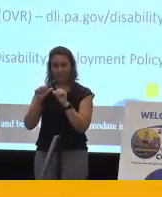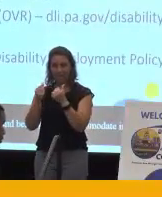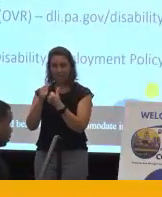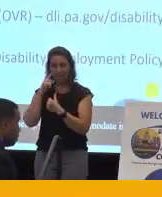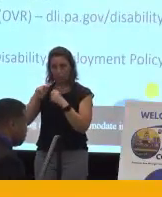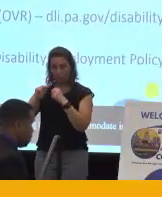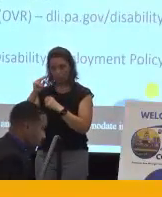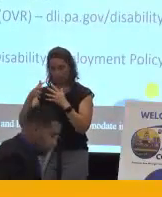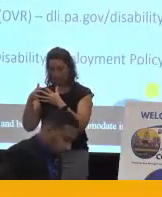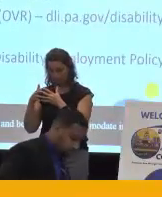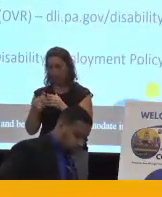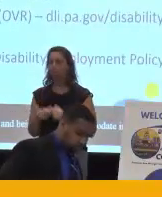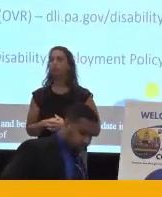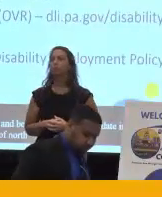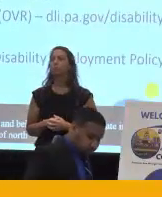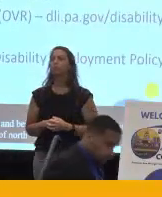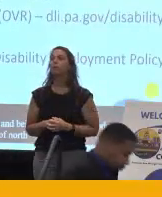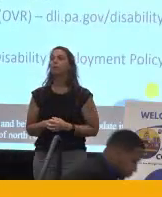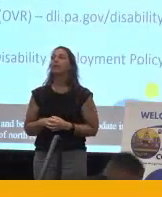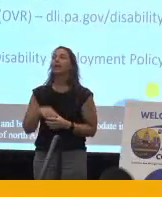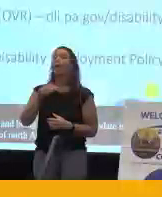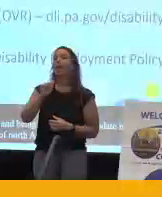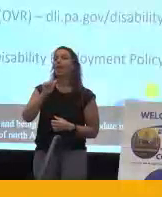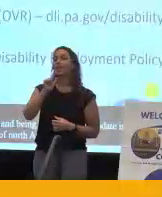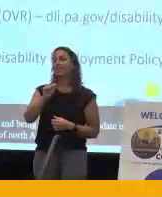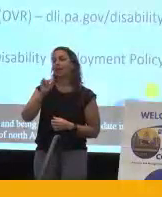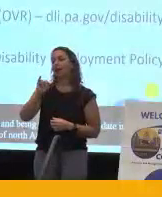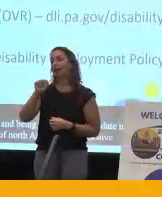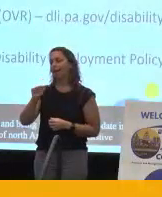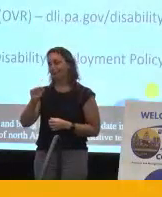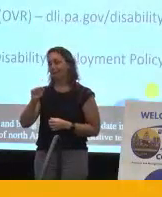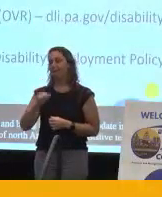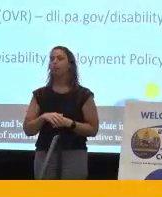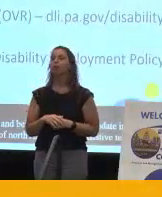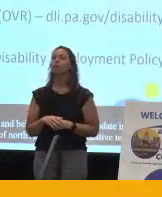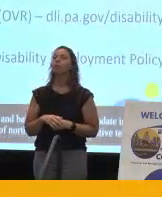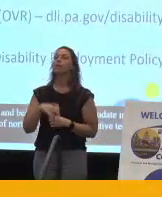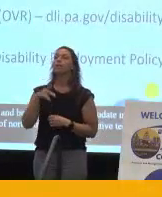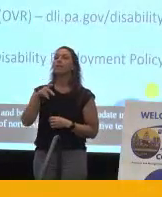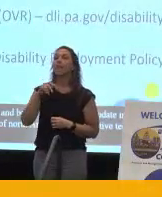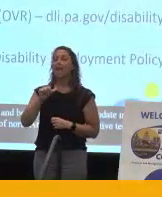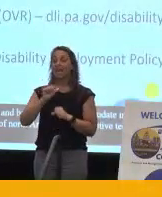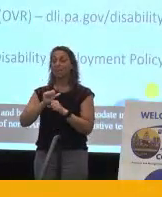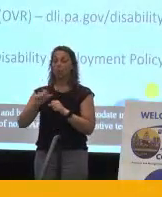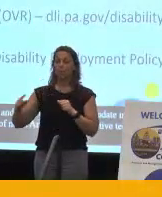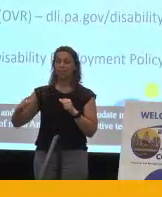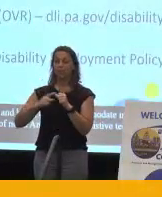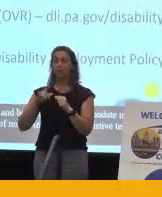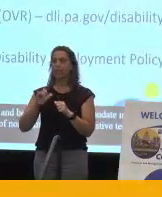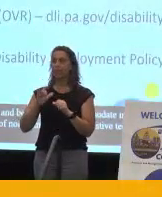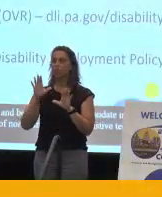The Assistive Technology Industry Association, or ATIA, PA Employment First is a great, you know, source